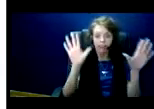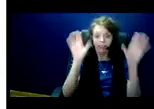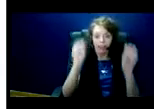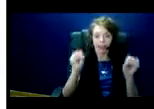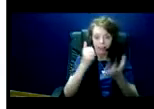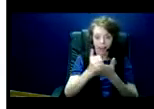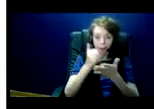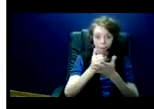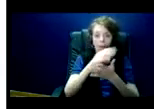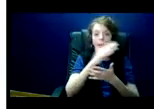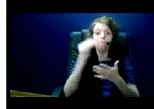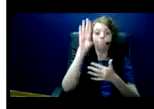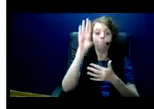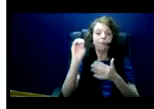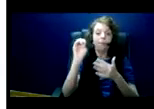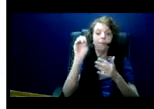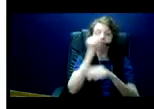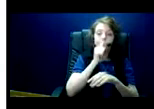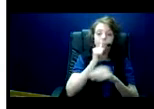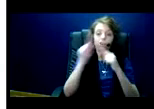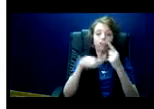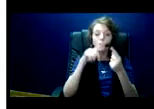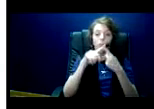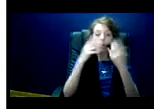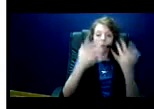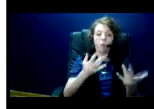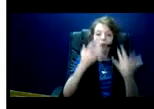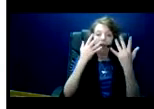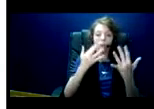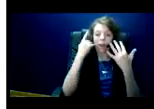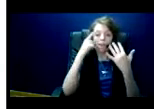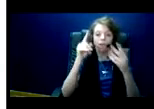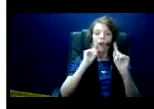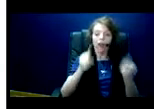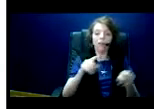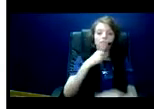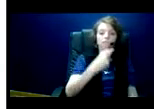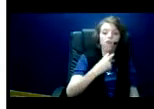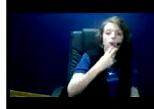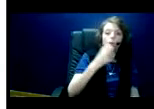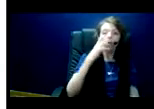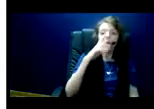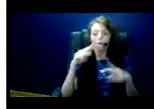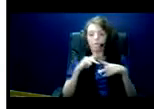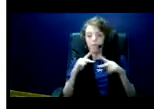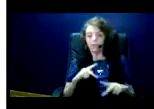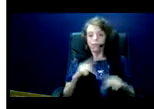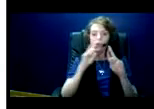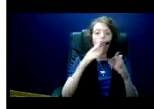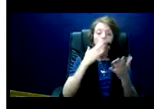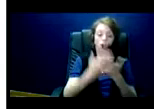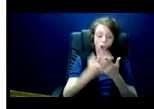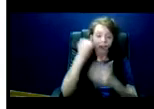and be patient when waiting for answers, whether that's a verbal response or a physical response. A good rule of